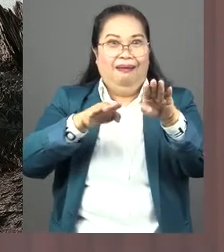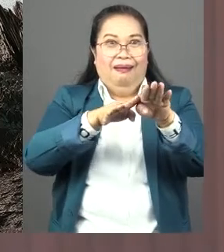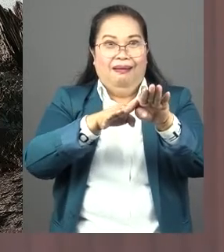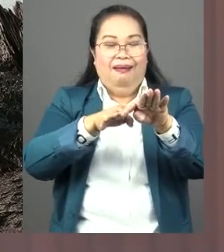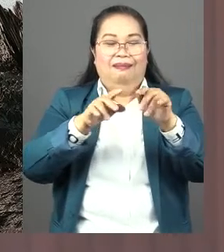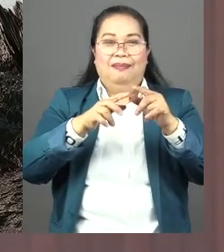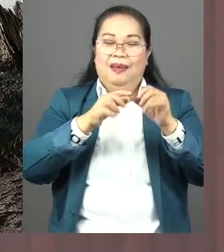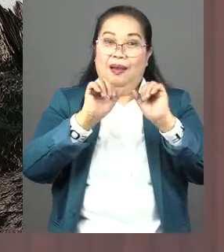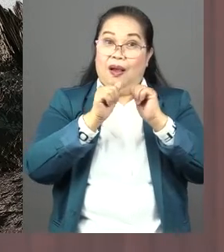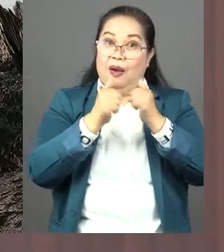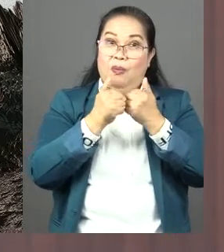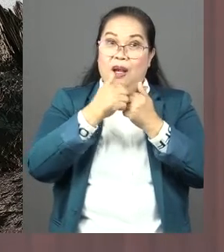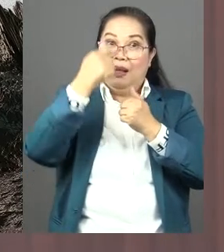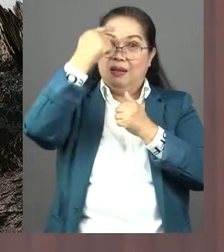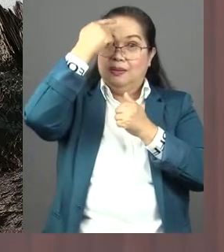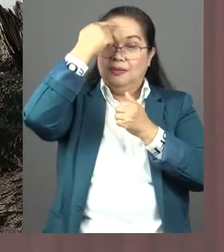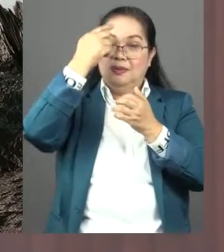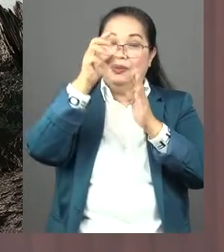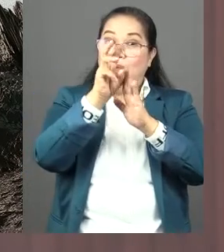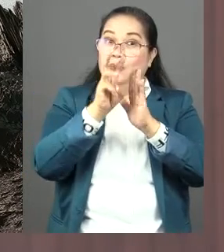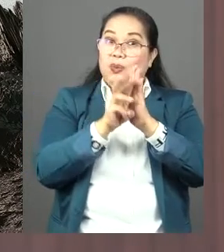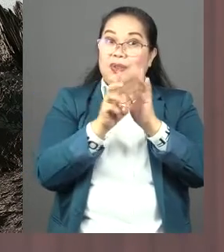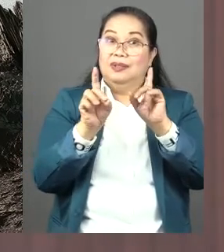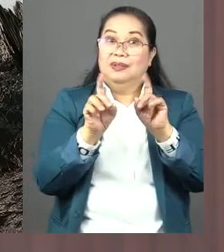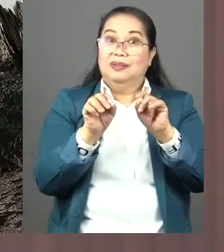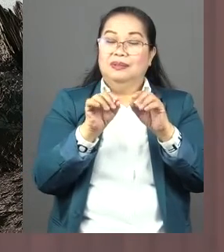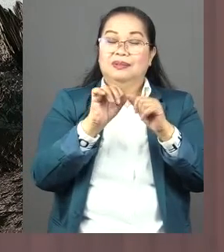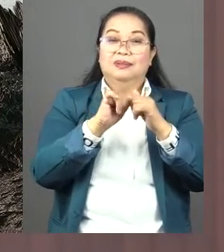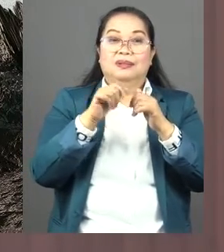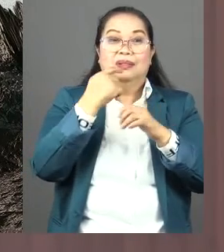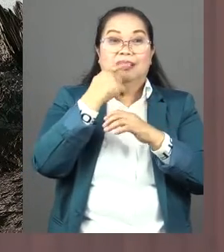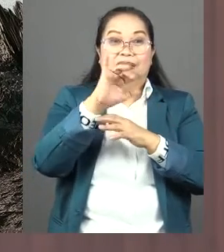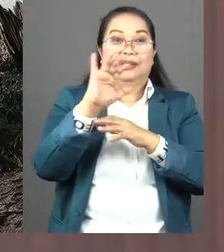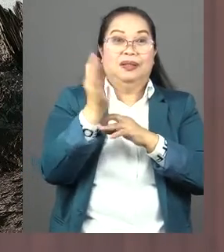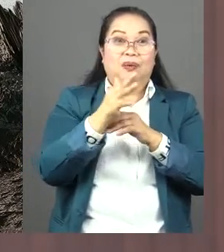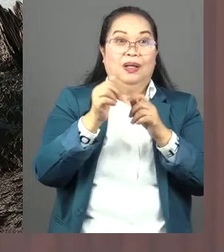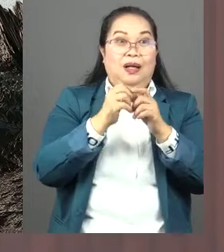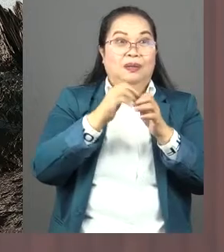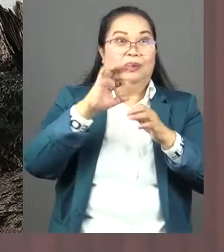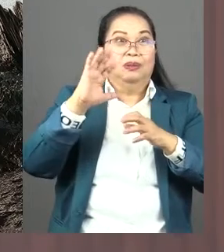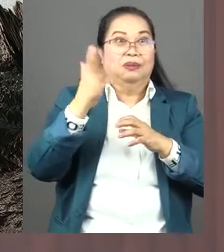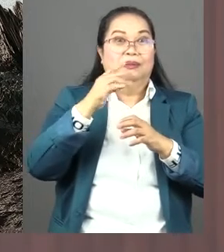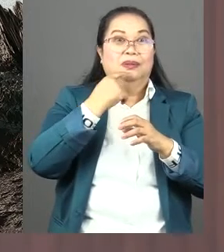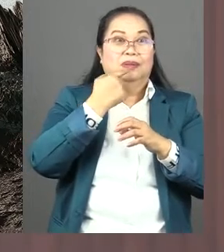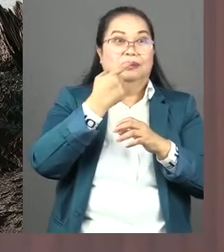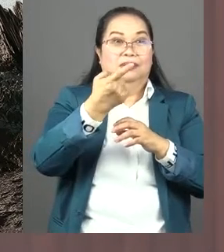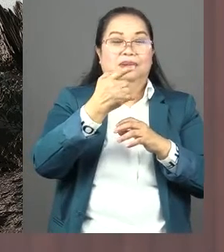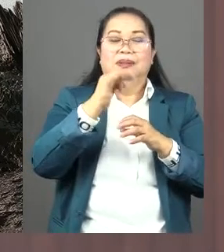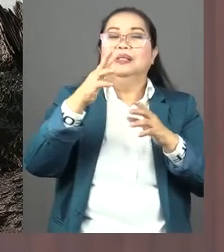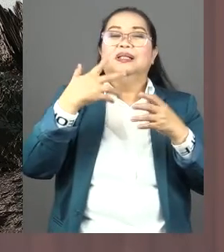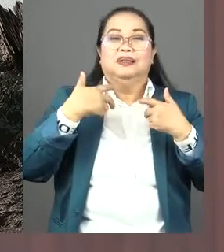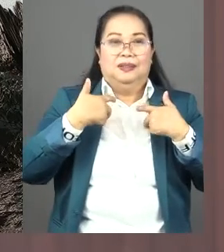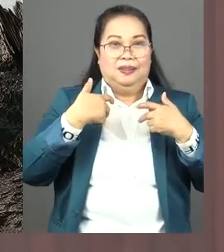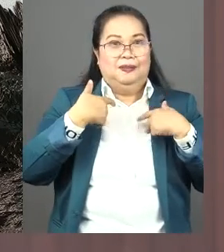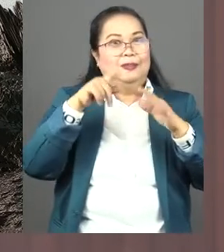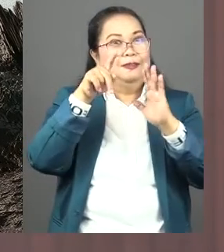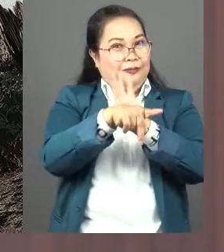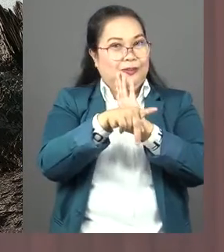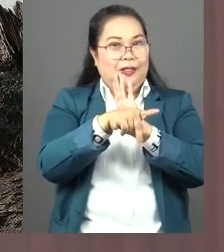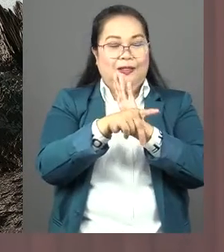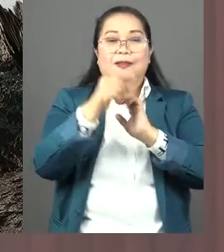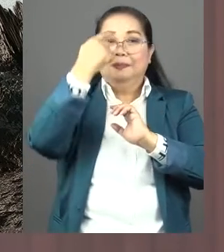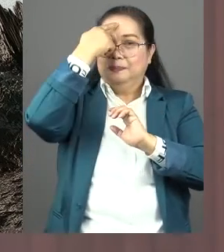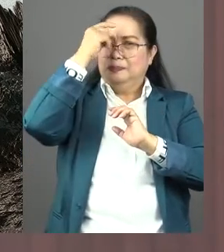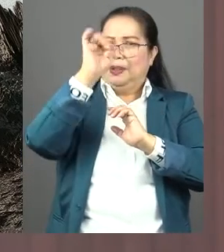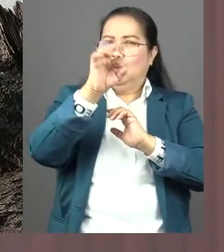how my wheels are doing. But you know what? I'm not going to run after you and commit murder, because the Bible